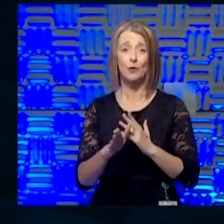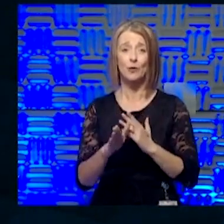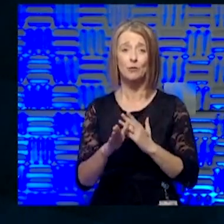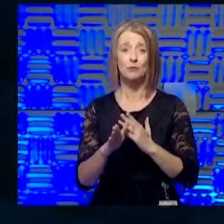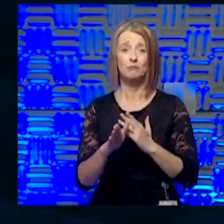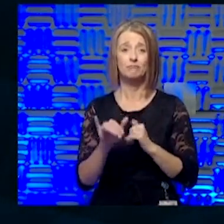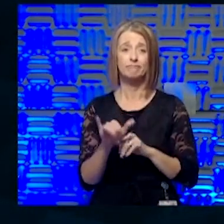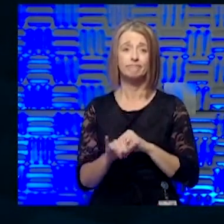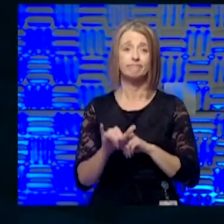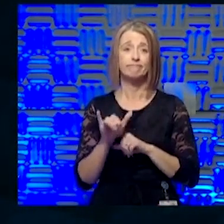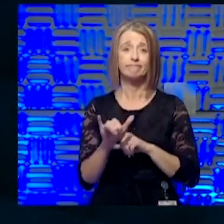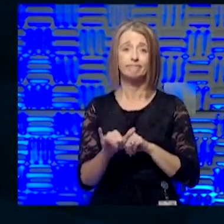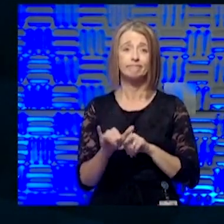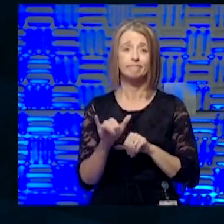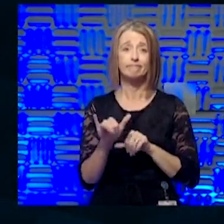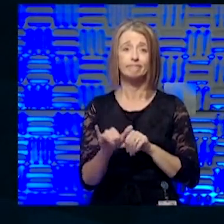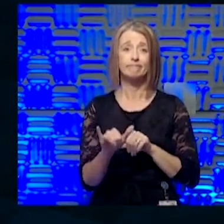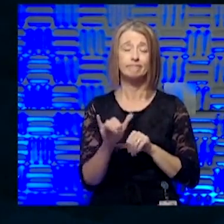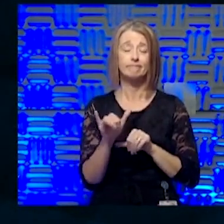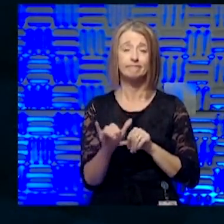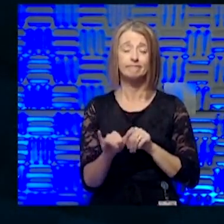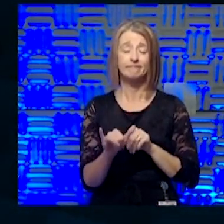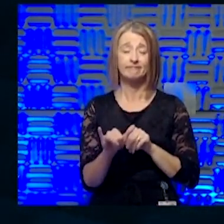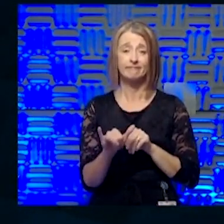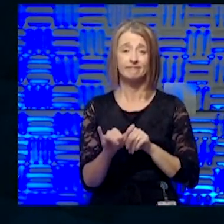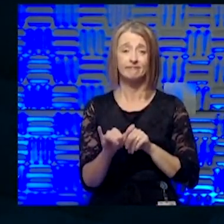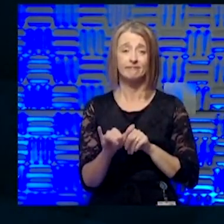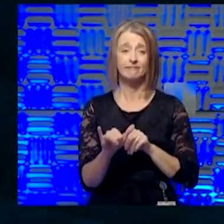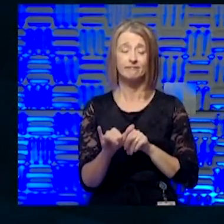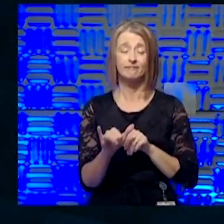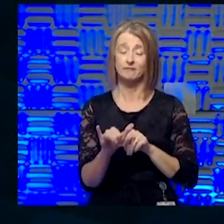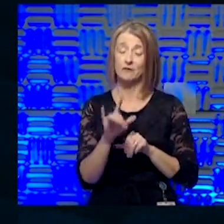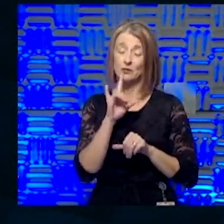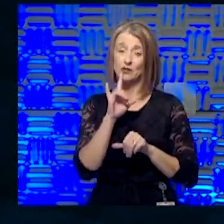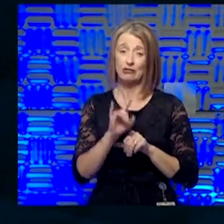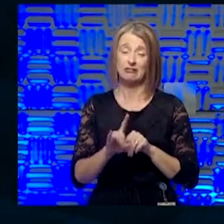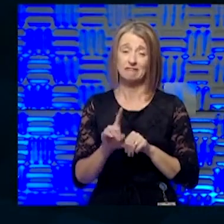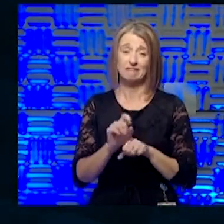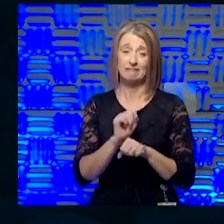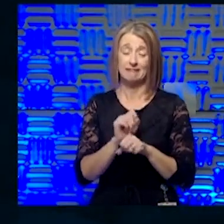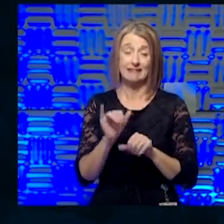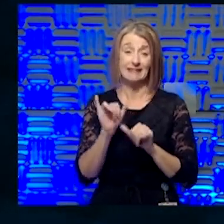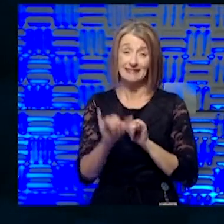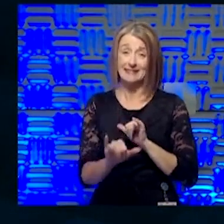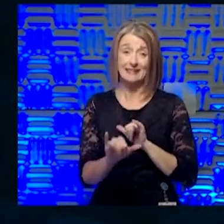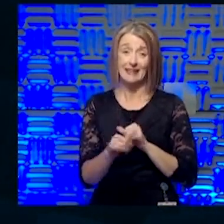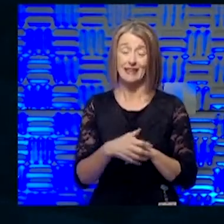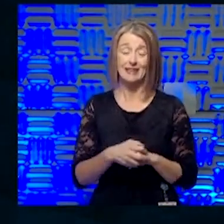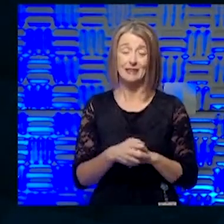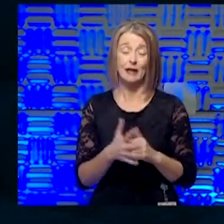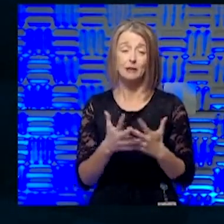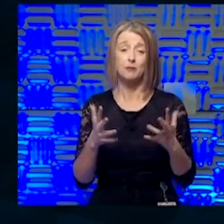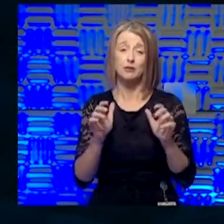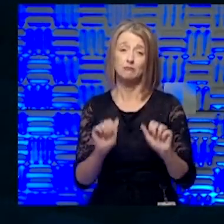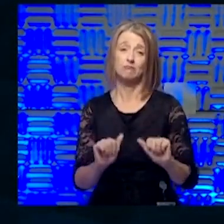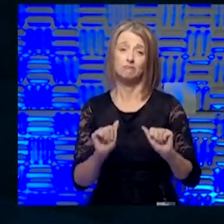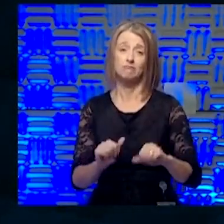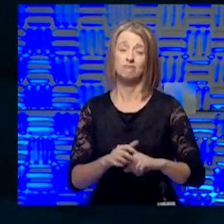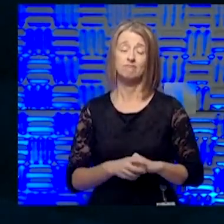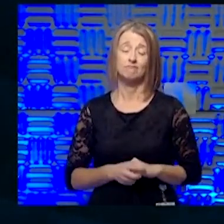just went in there and quarantined and just stayed, as much as we could,